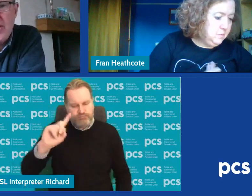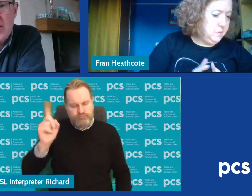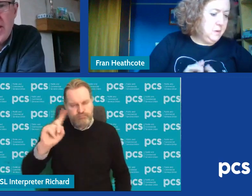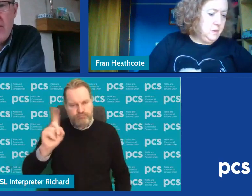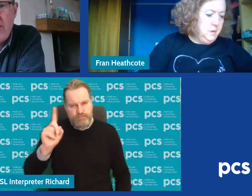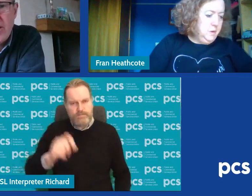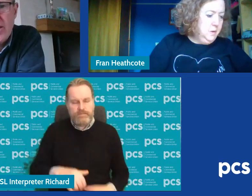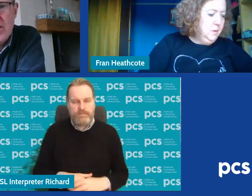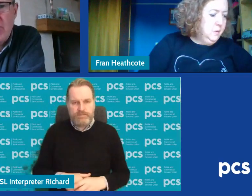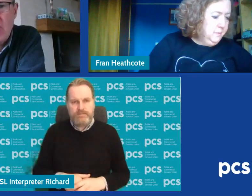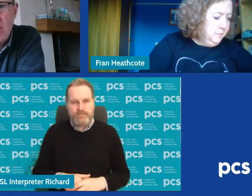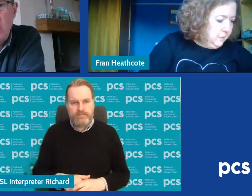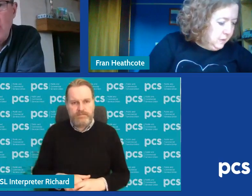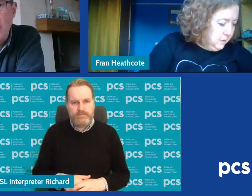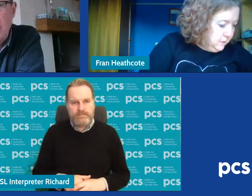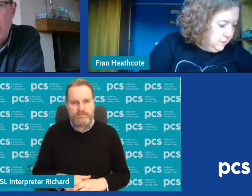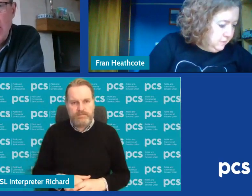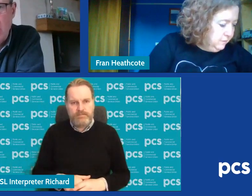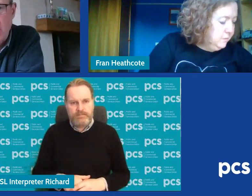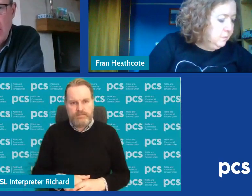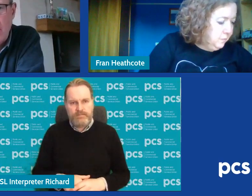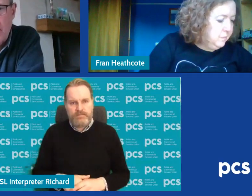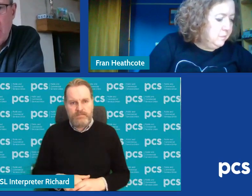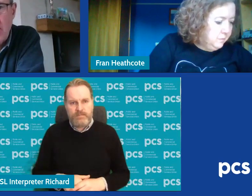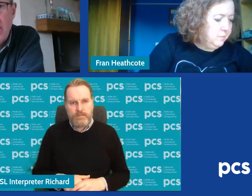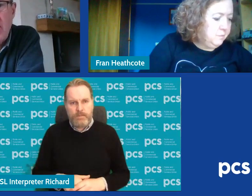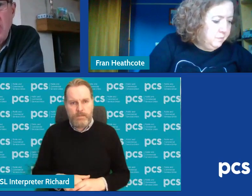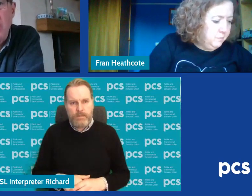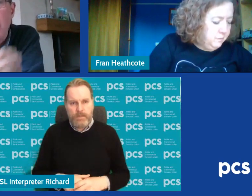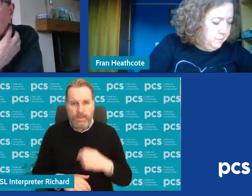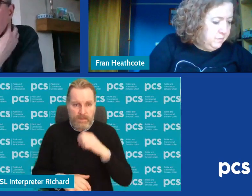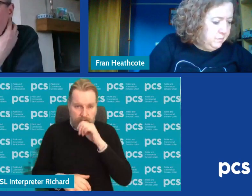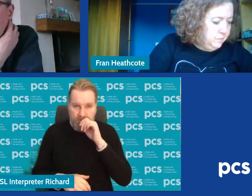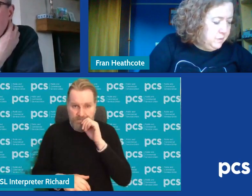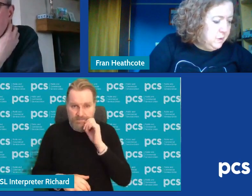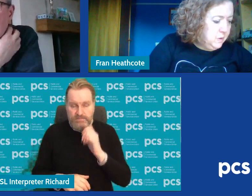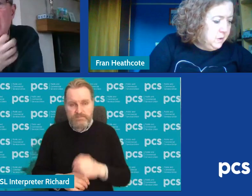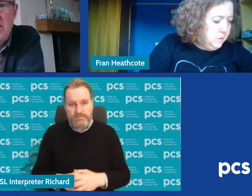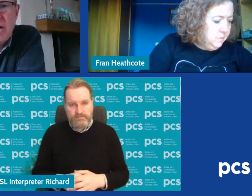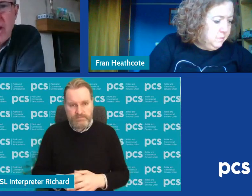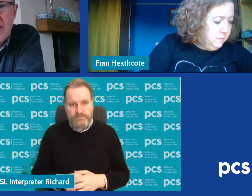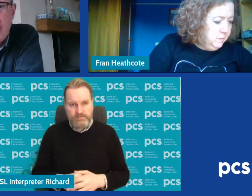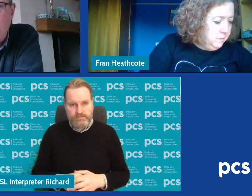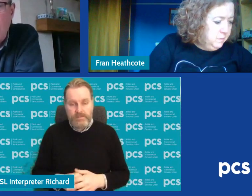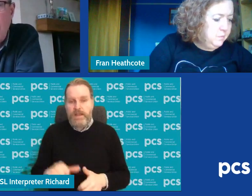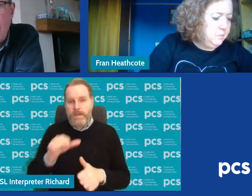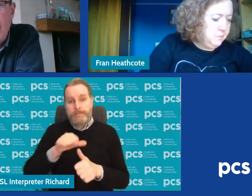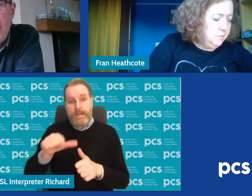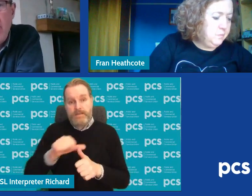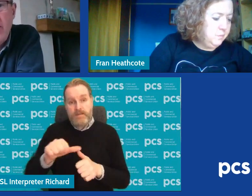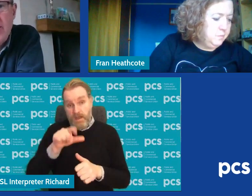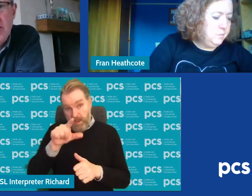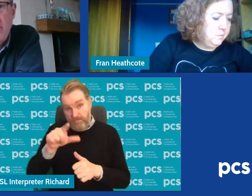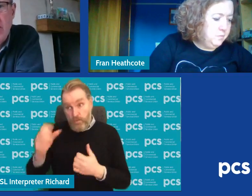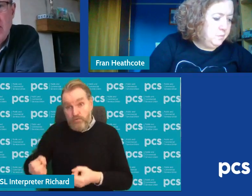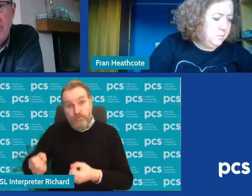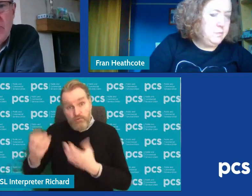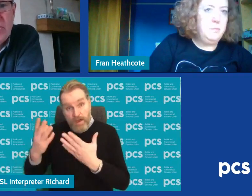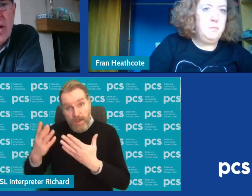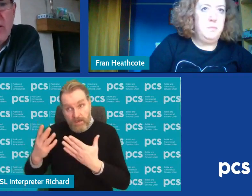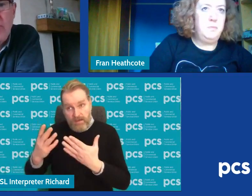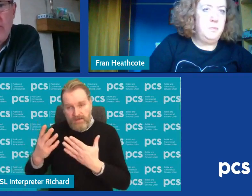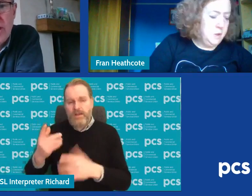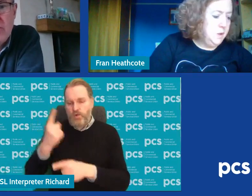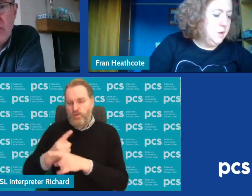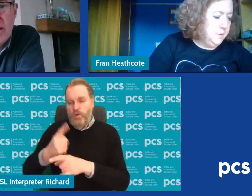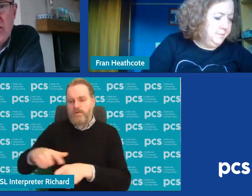that this is an area where there's some longer-term industrial action taking targeted action. So it is best to direct that to our people in the area to see if that's something we're